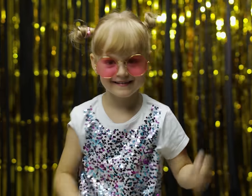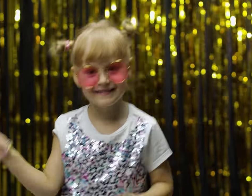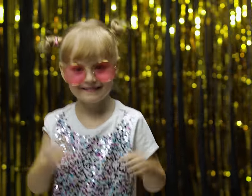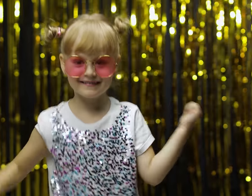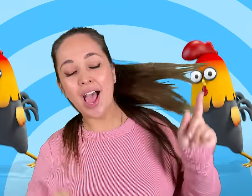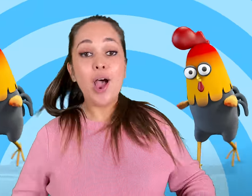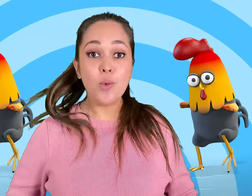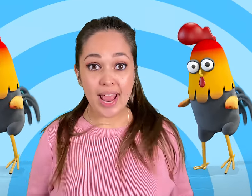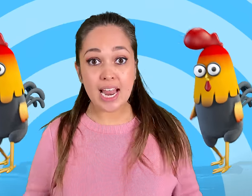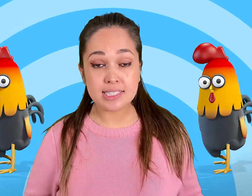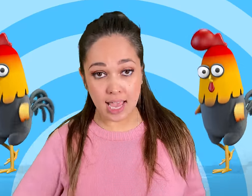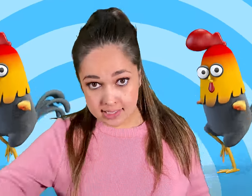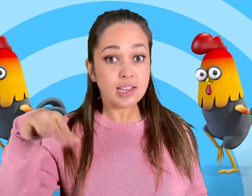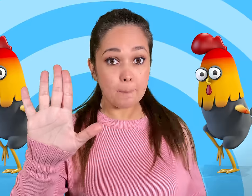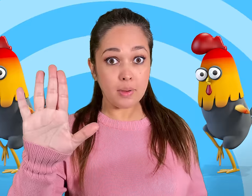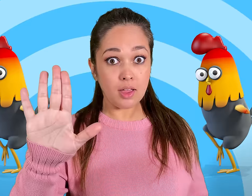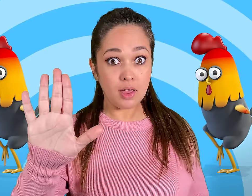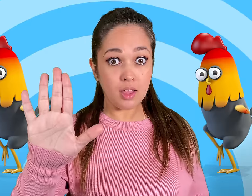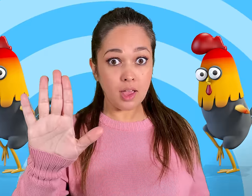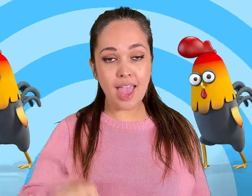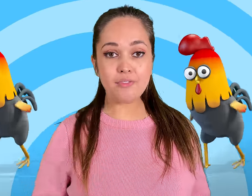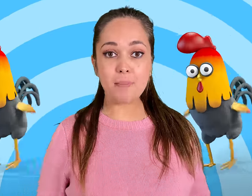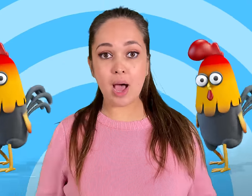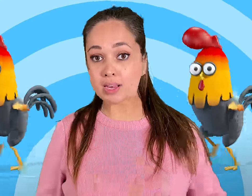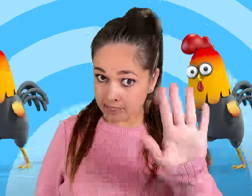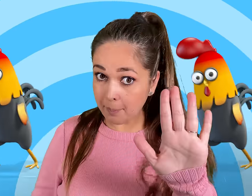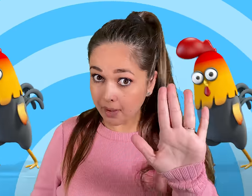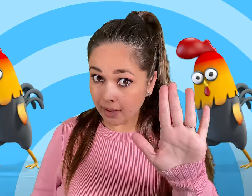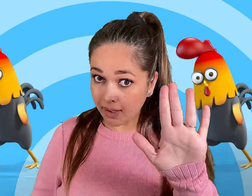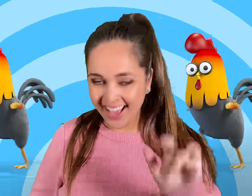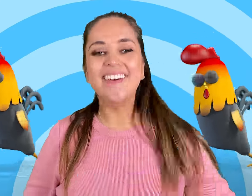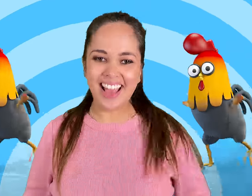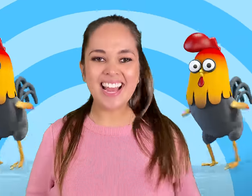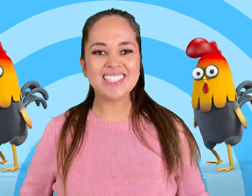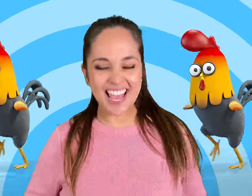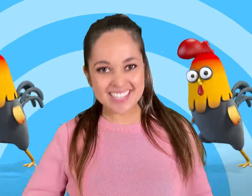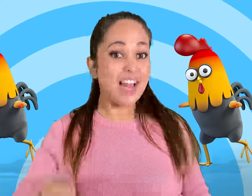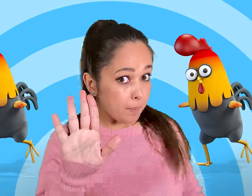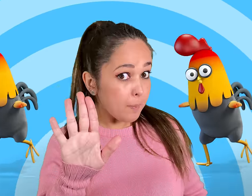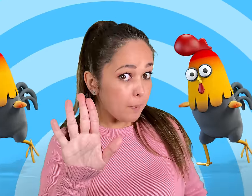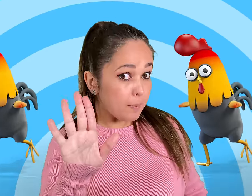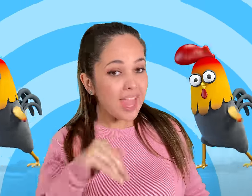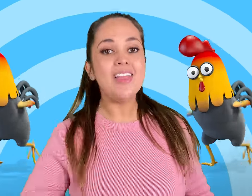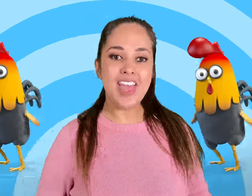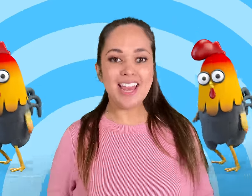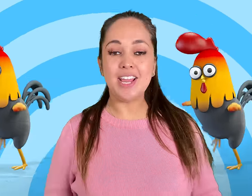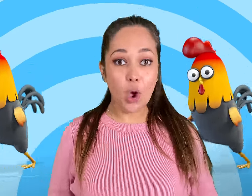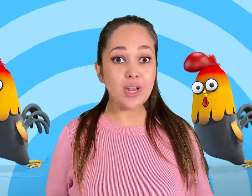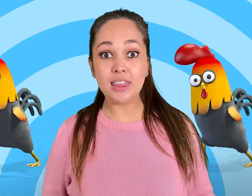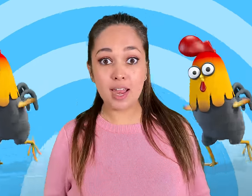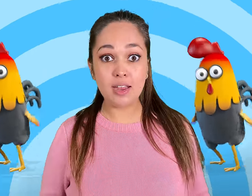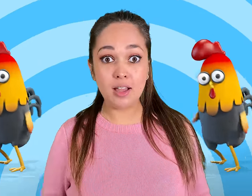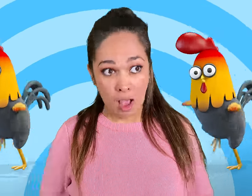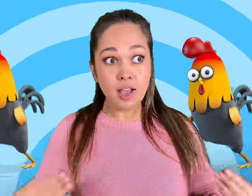is dance. When they say stop, everybody stop. When they say stop, then and